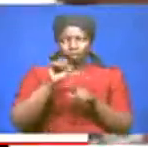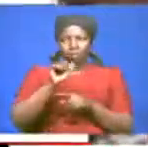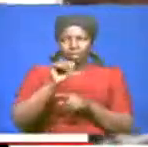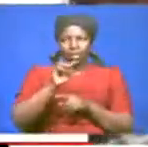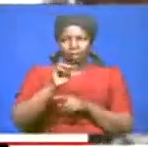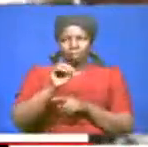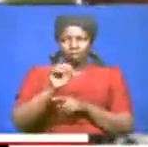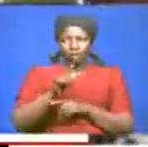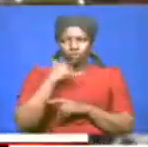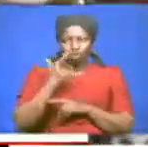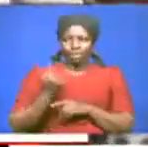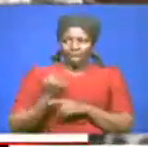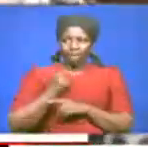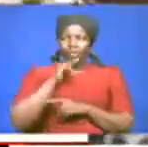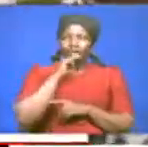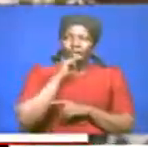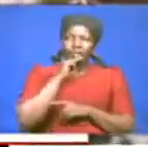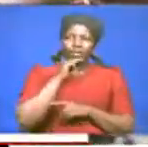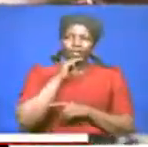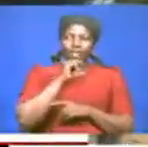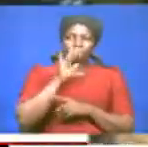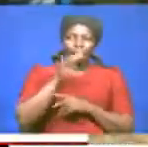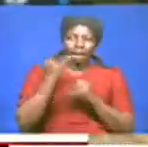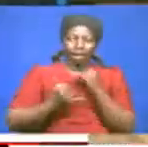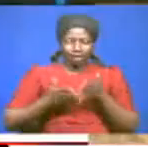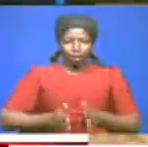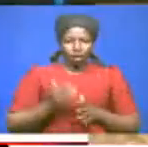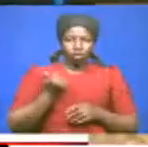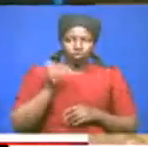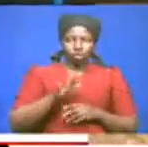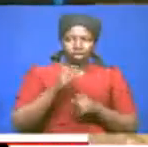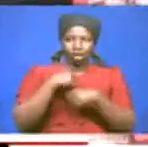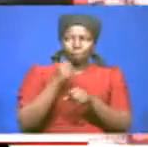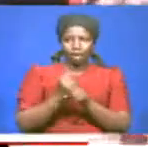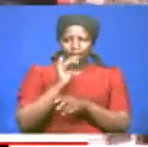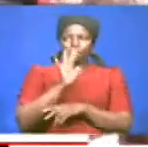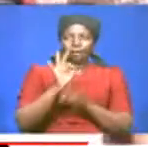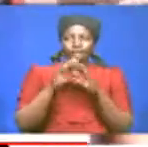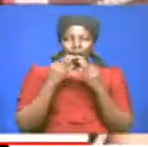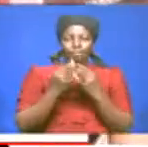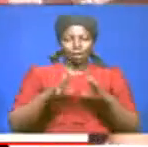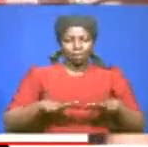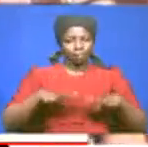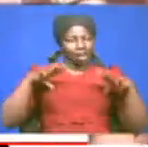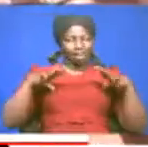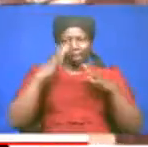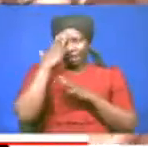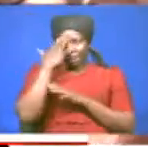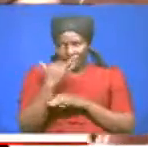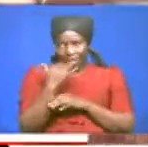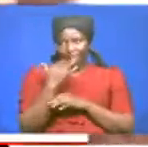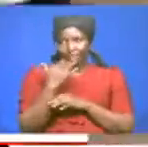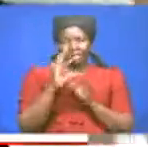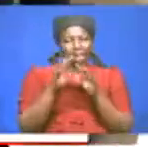father, his last-born daughter had made the family proud despite the grief the family was going through due to the loss of his firstborn